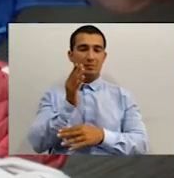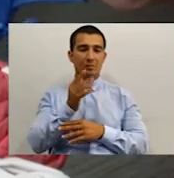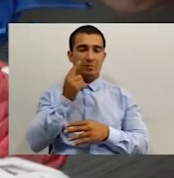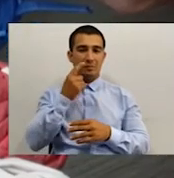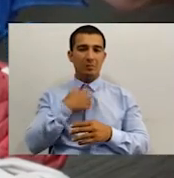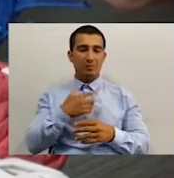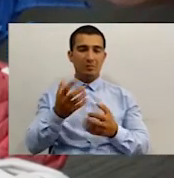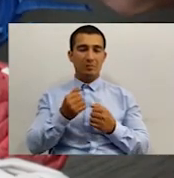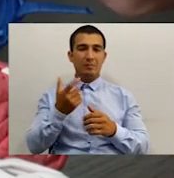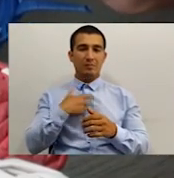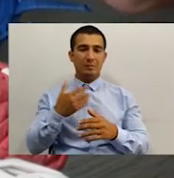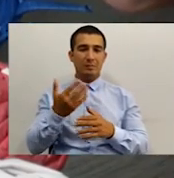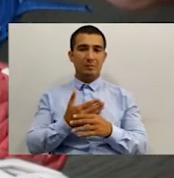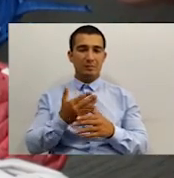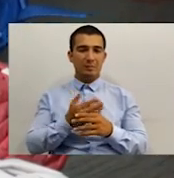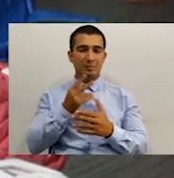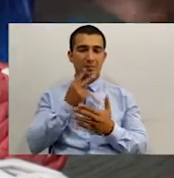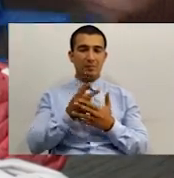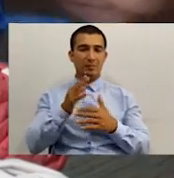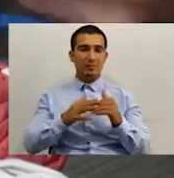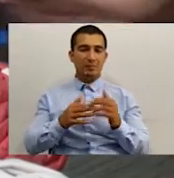tayoqcha olib, o'zingizga yordam berib